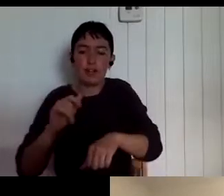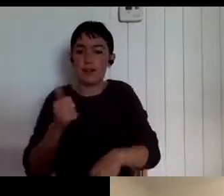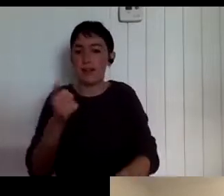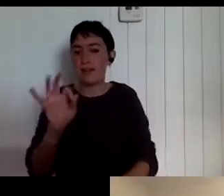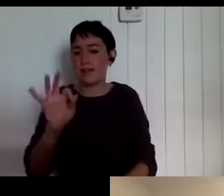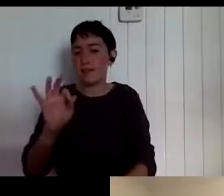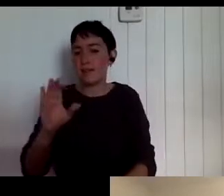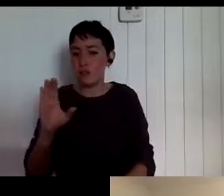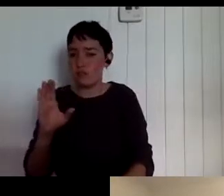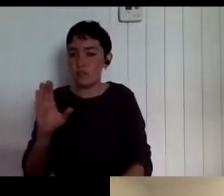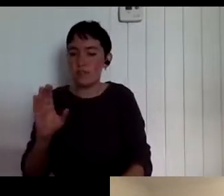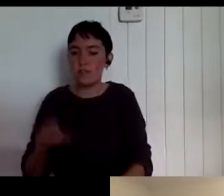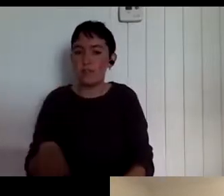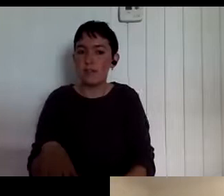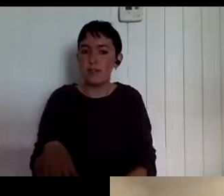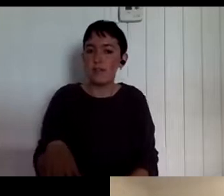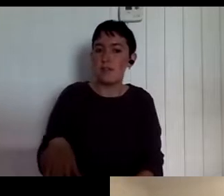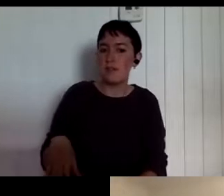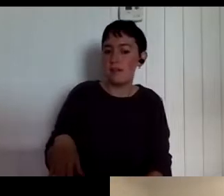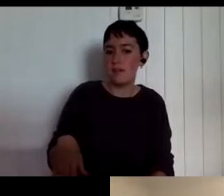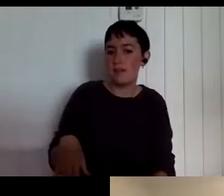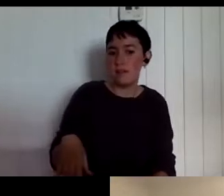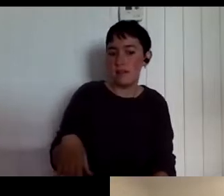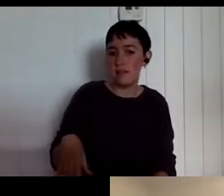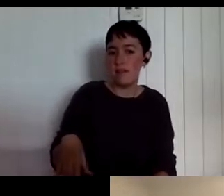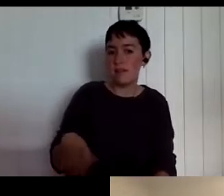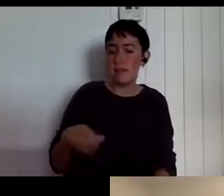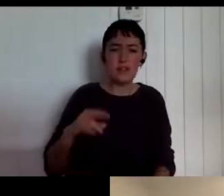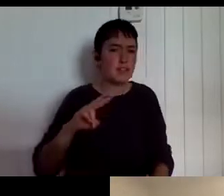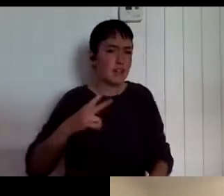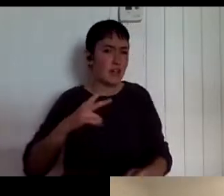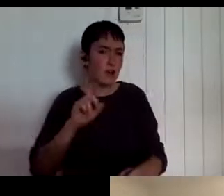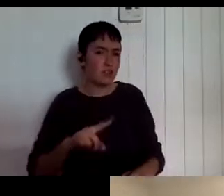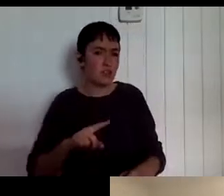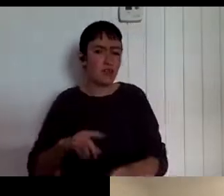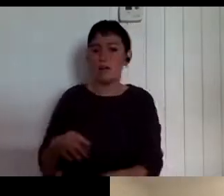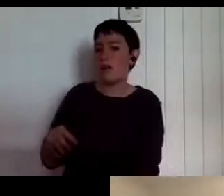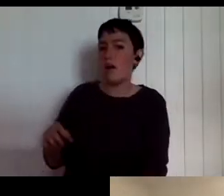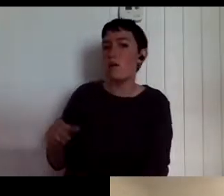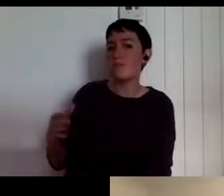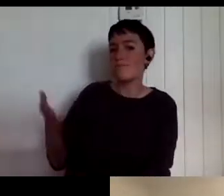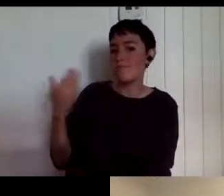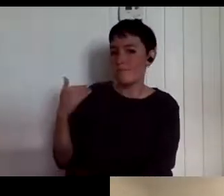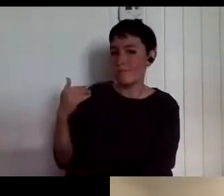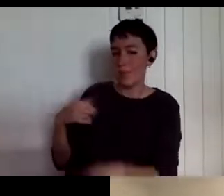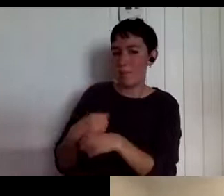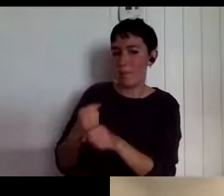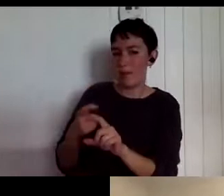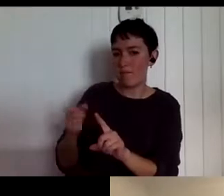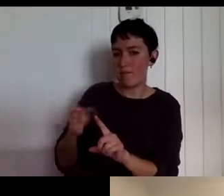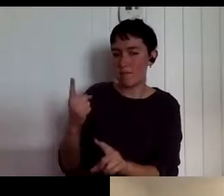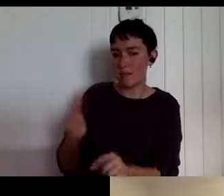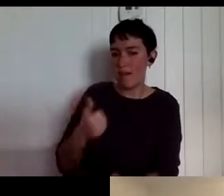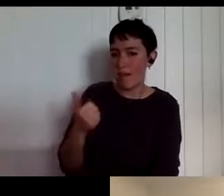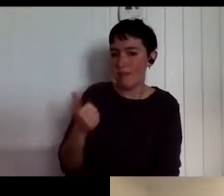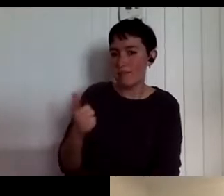then what was the second question other than the when they were creating? Back then they made from something else than what they're made now,